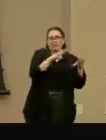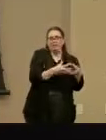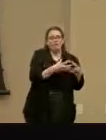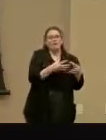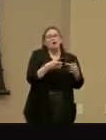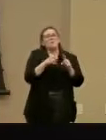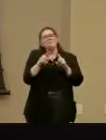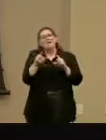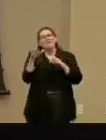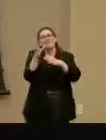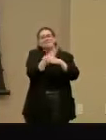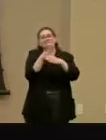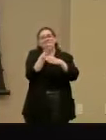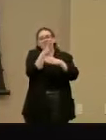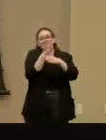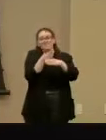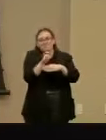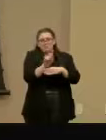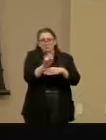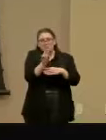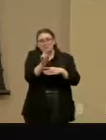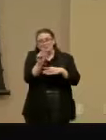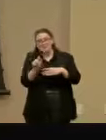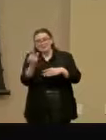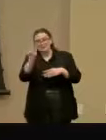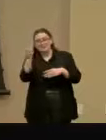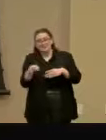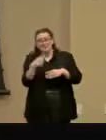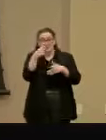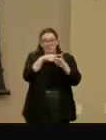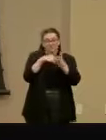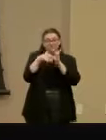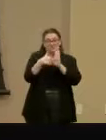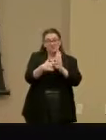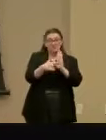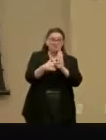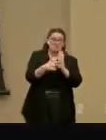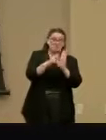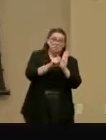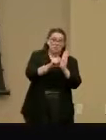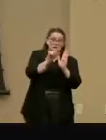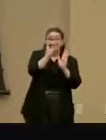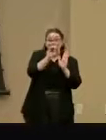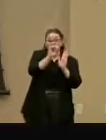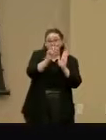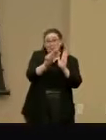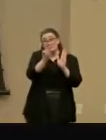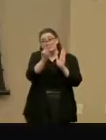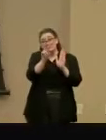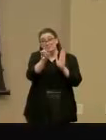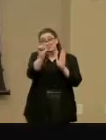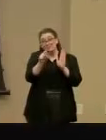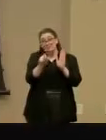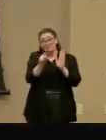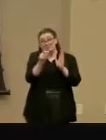0.2 to 3% chance, depending on the study. One study showed, again, 0.2% chance. Another study showed a 3%